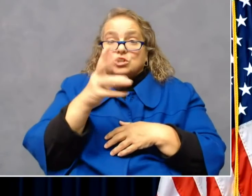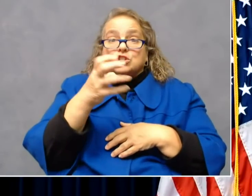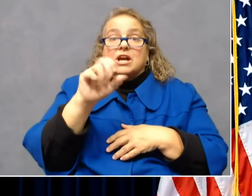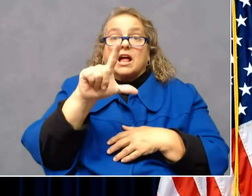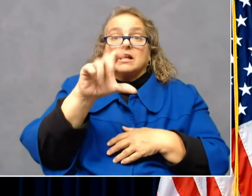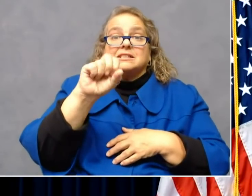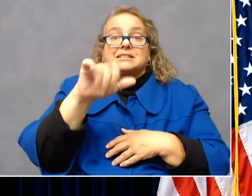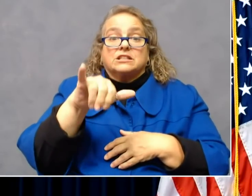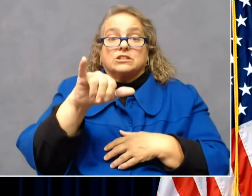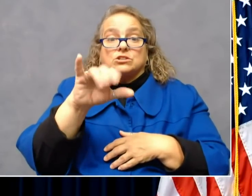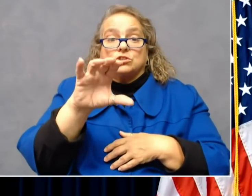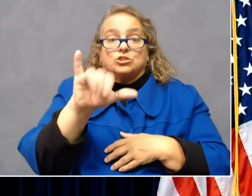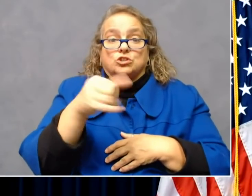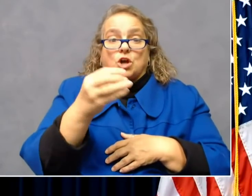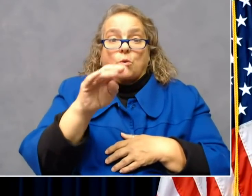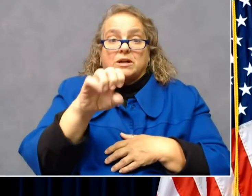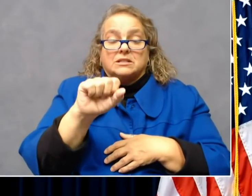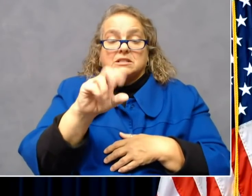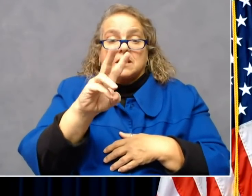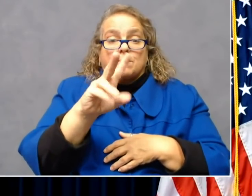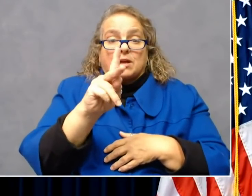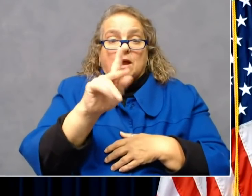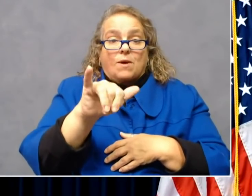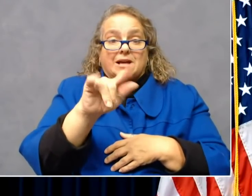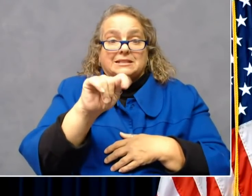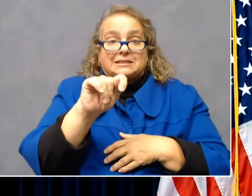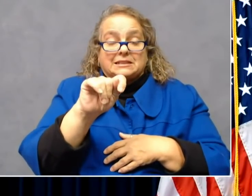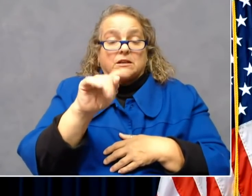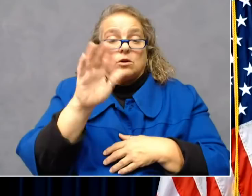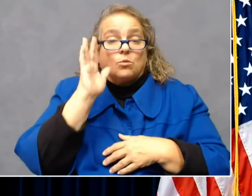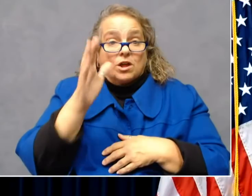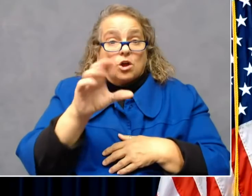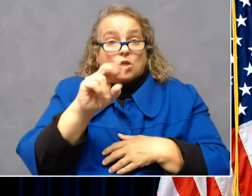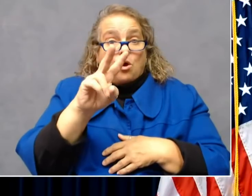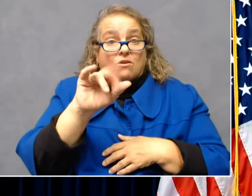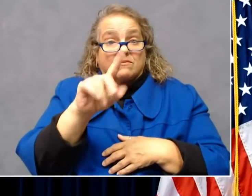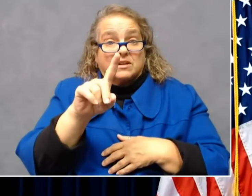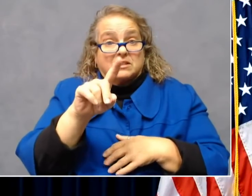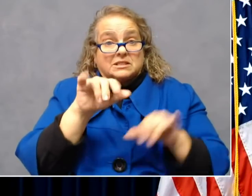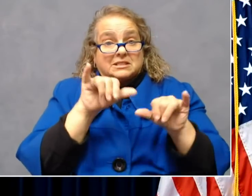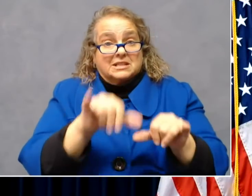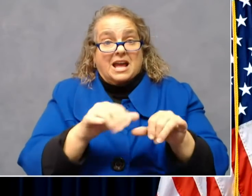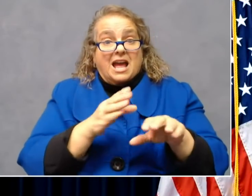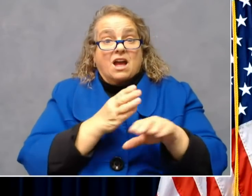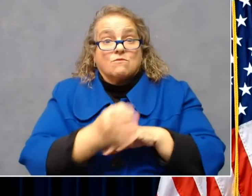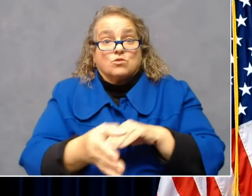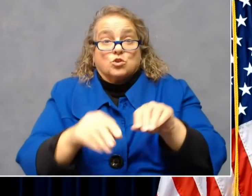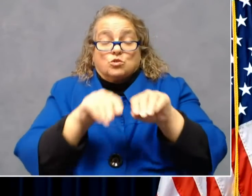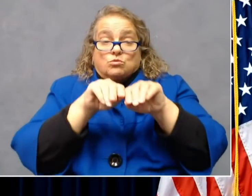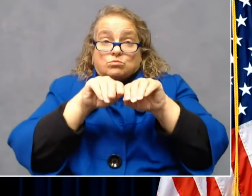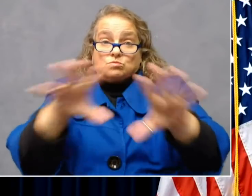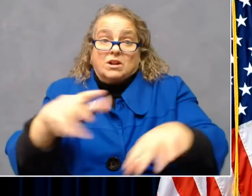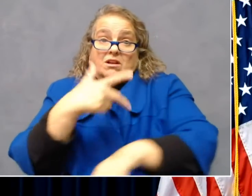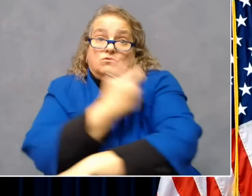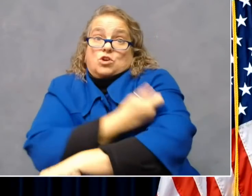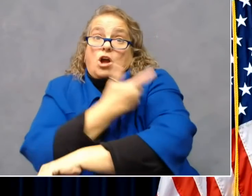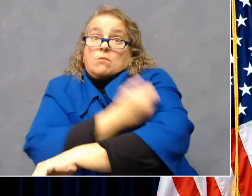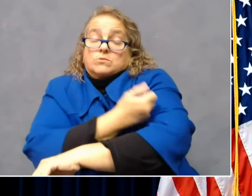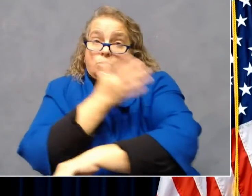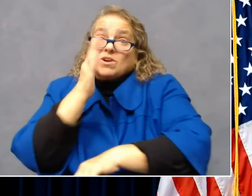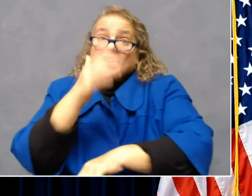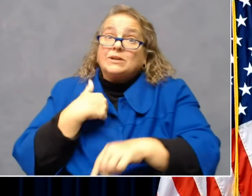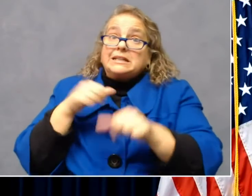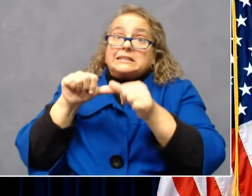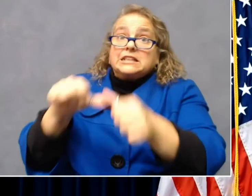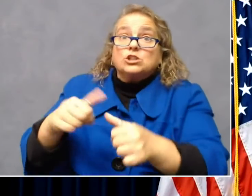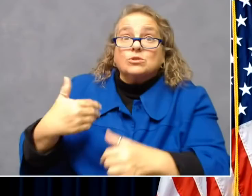WKYT, will COVID remain after widespread vaccination? We're still awaiting the answer to